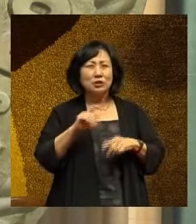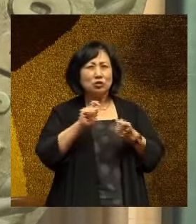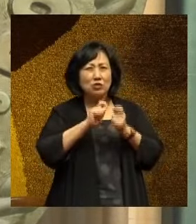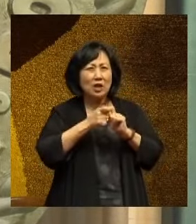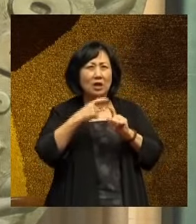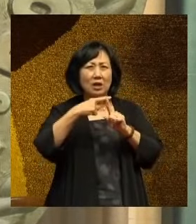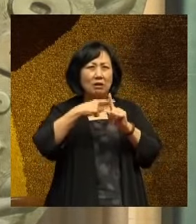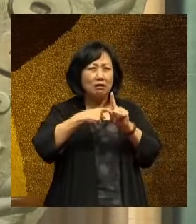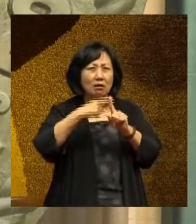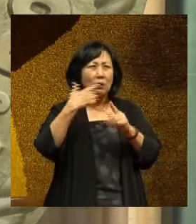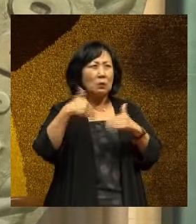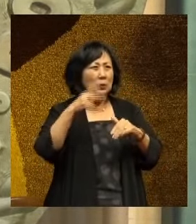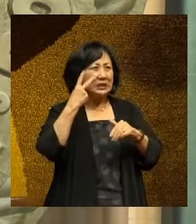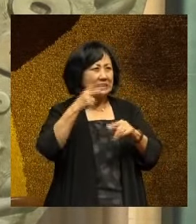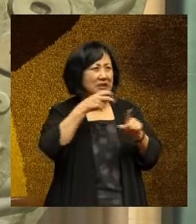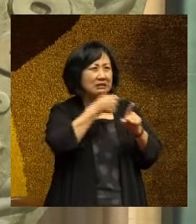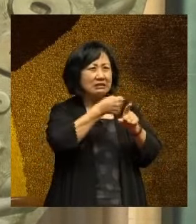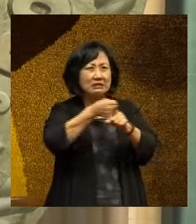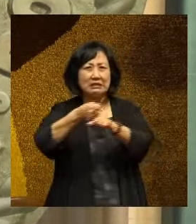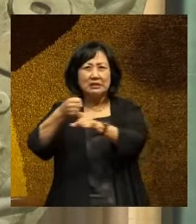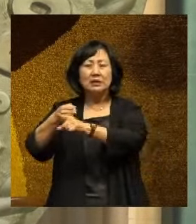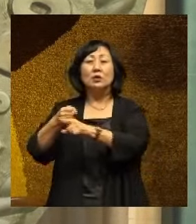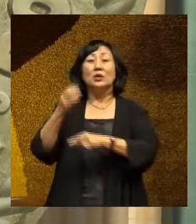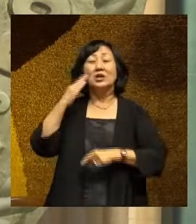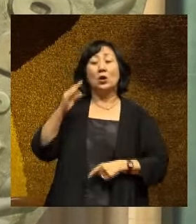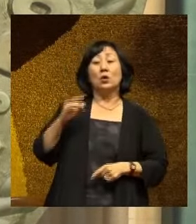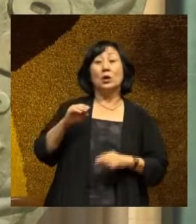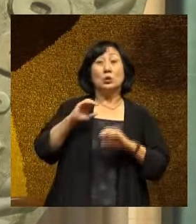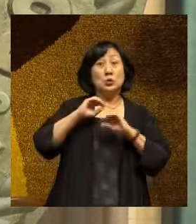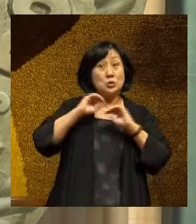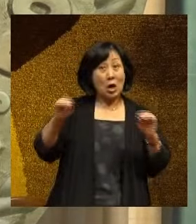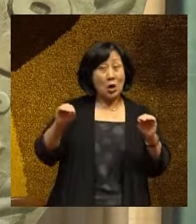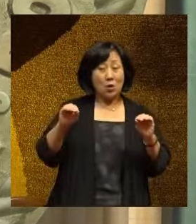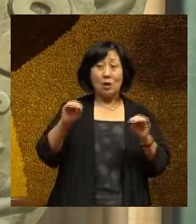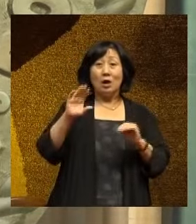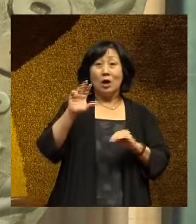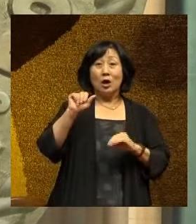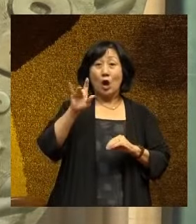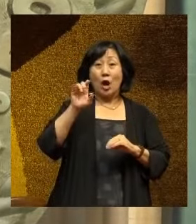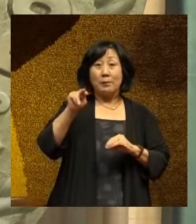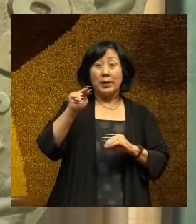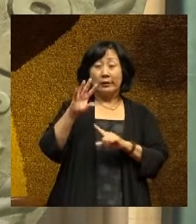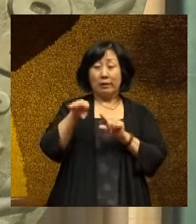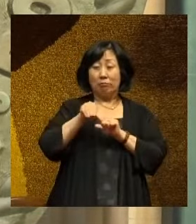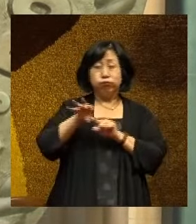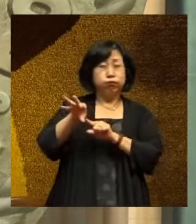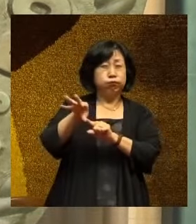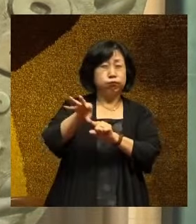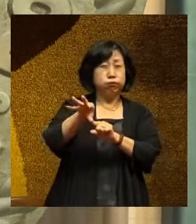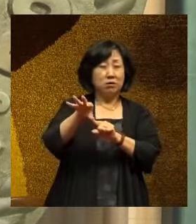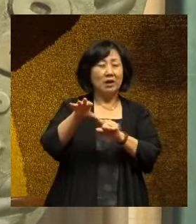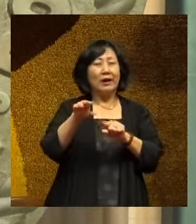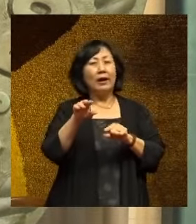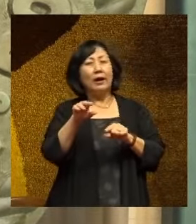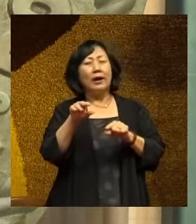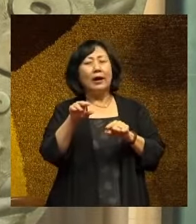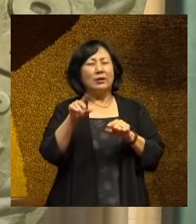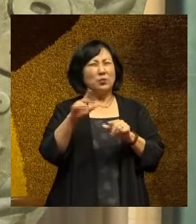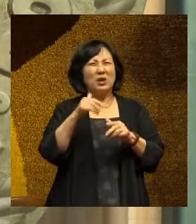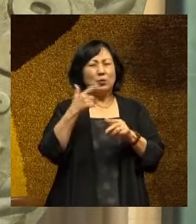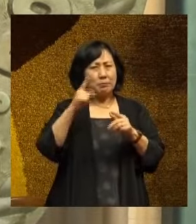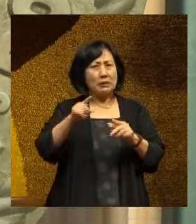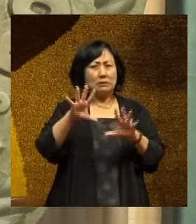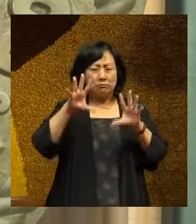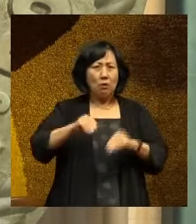that net zero carbon emission is not good enough. That's why Hawaii became the first state